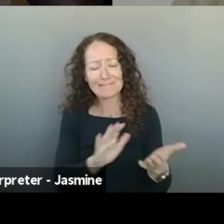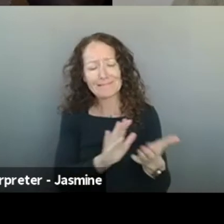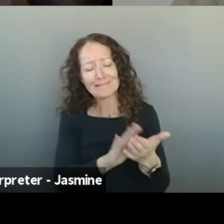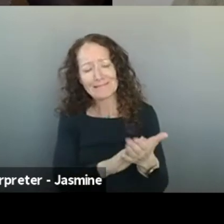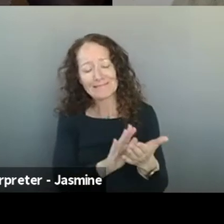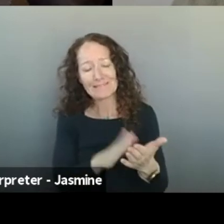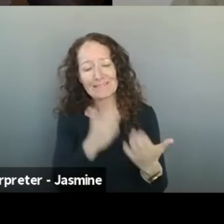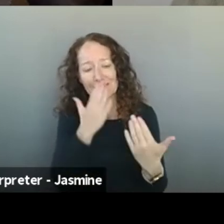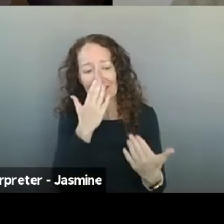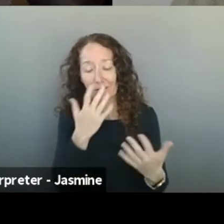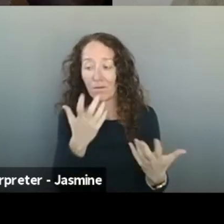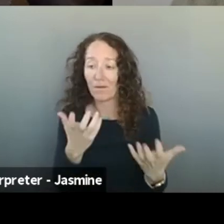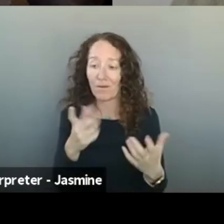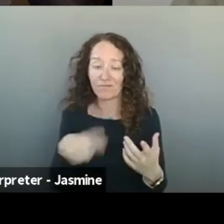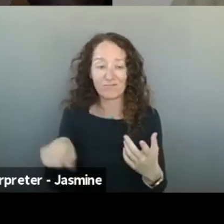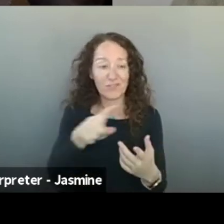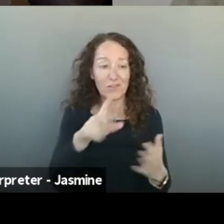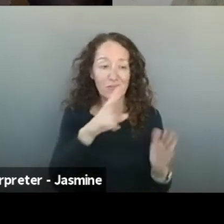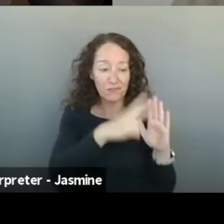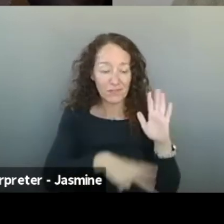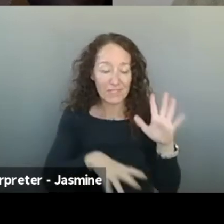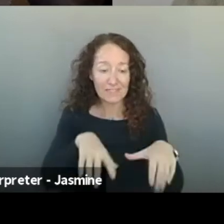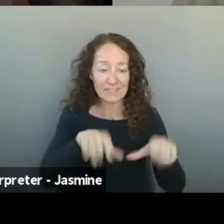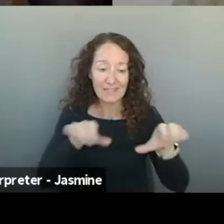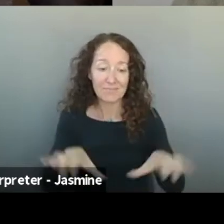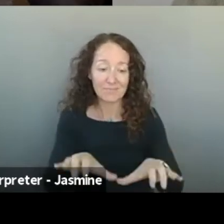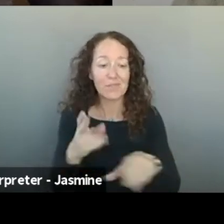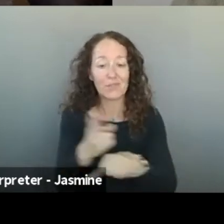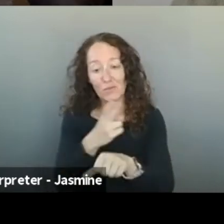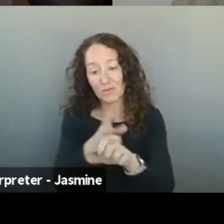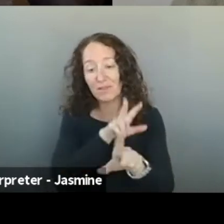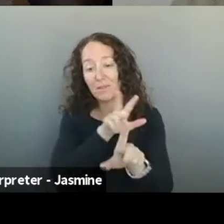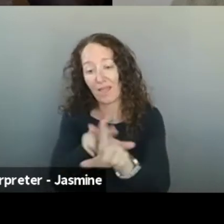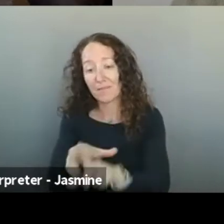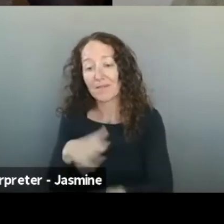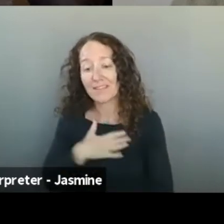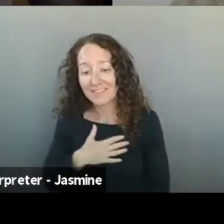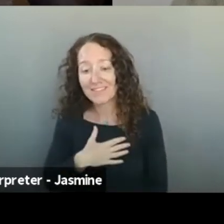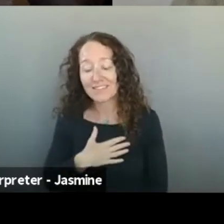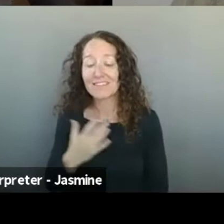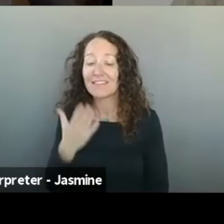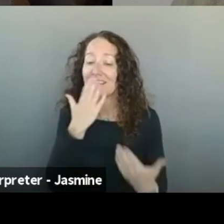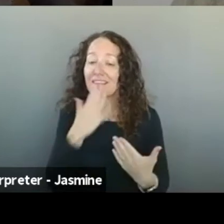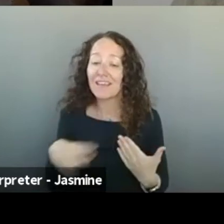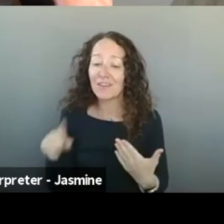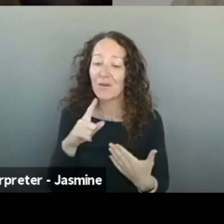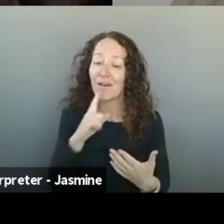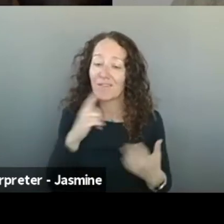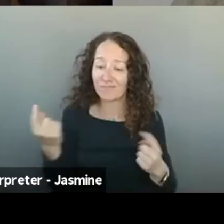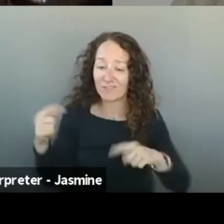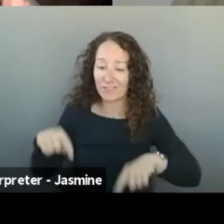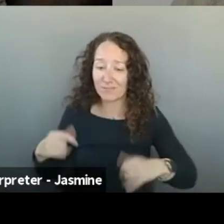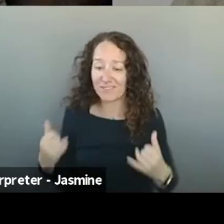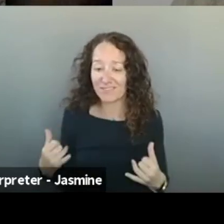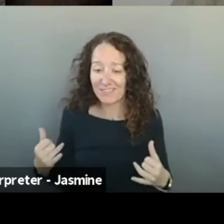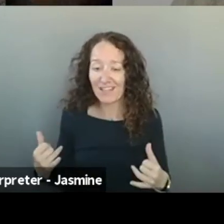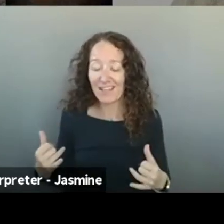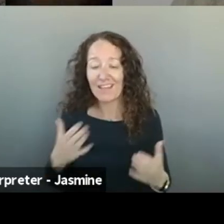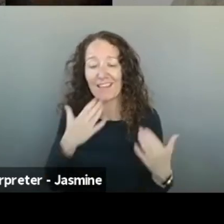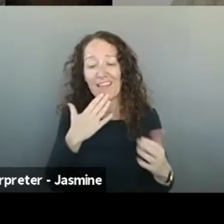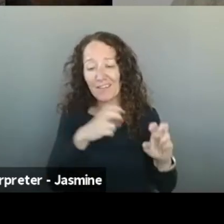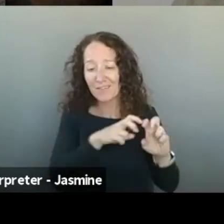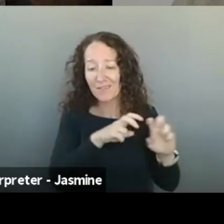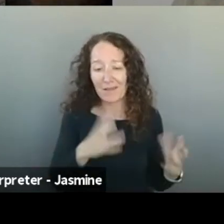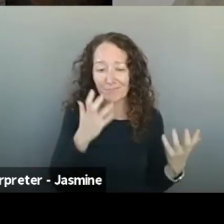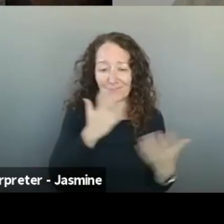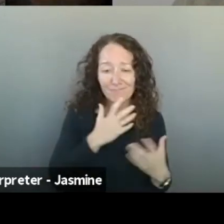with reading it and taking action with it. So thank you all so much for being here with us today. Thank you to our incredible panelists